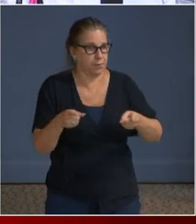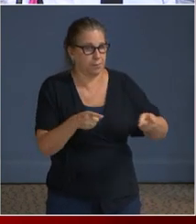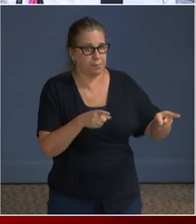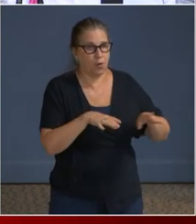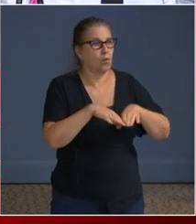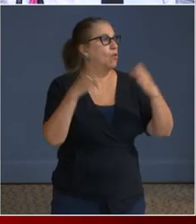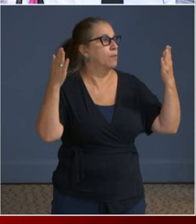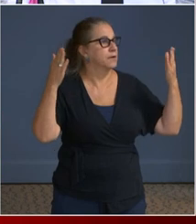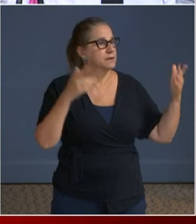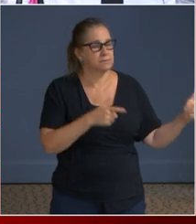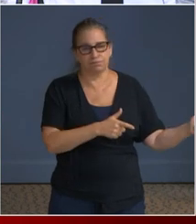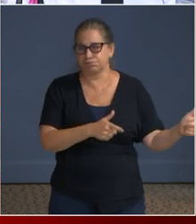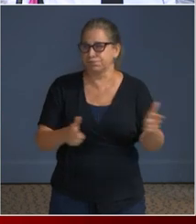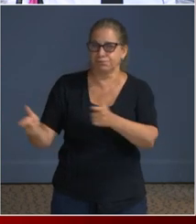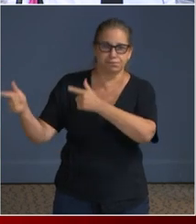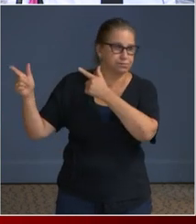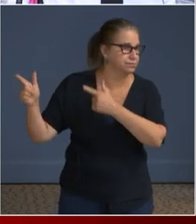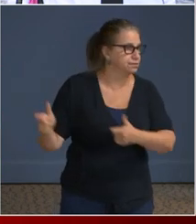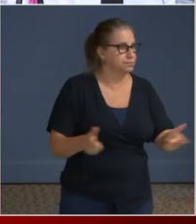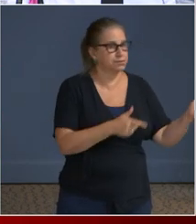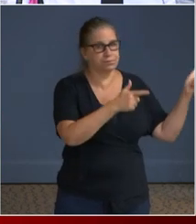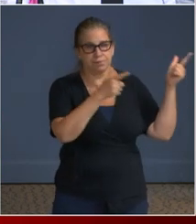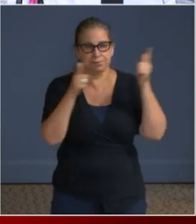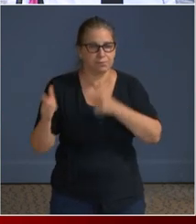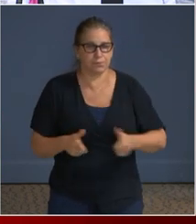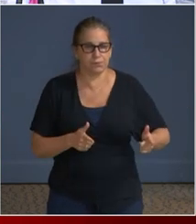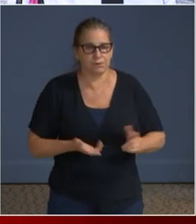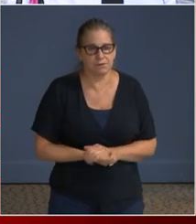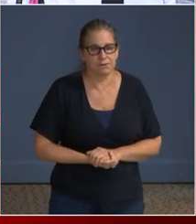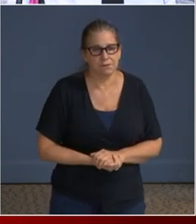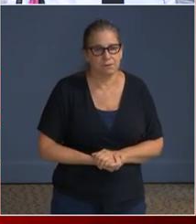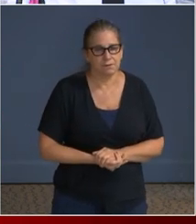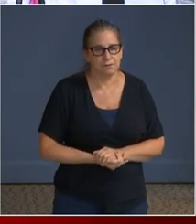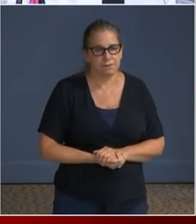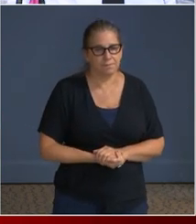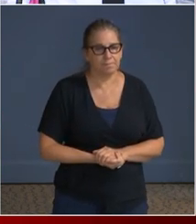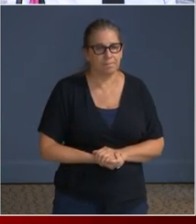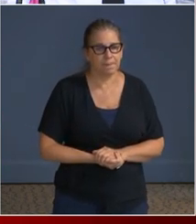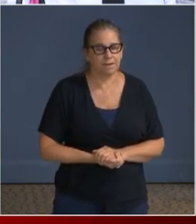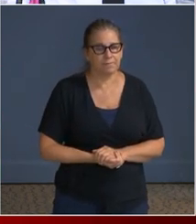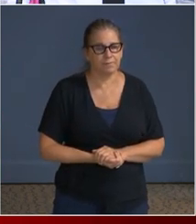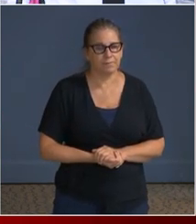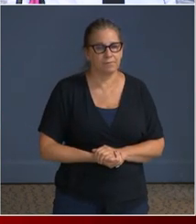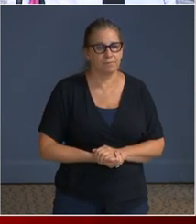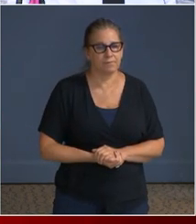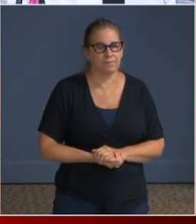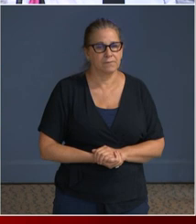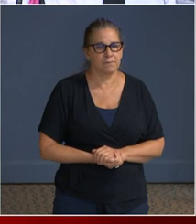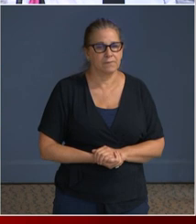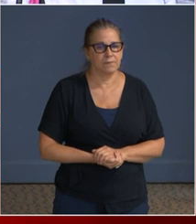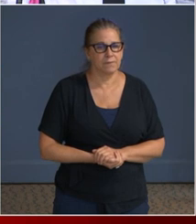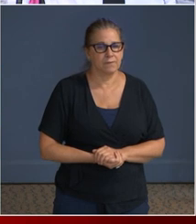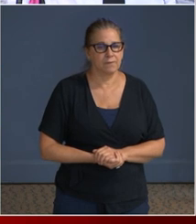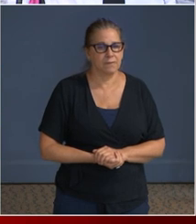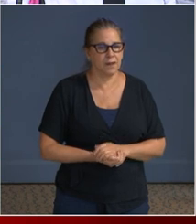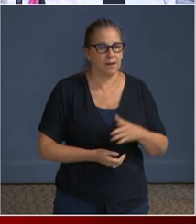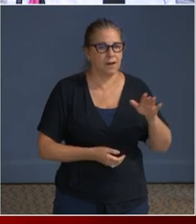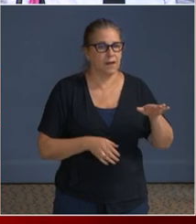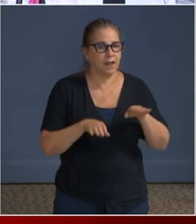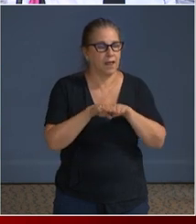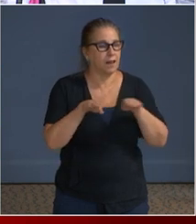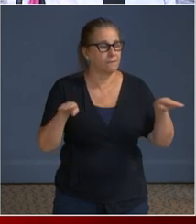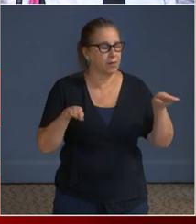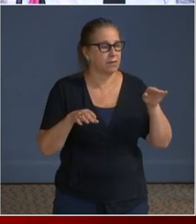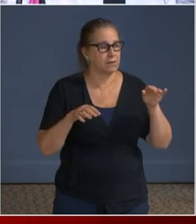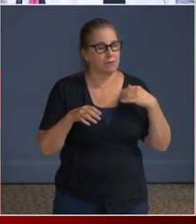fire in a crowd, and that, to me, indicates a level of cowardice. Is it your belief that the shooters were males? We